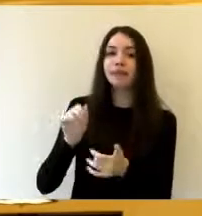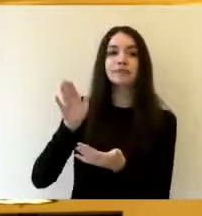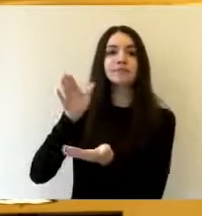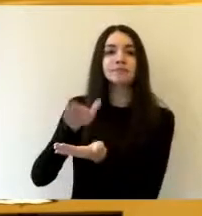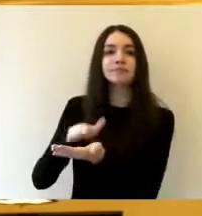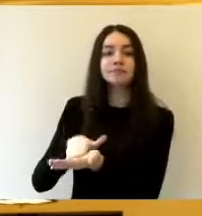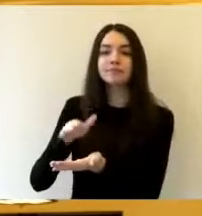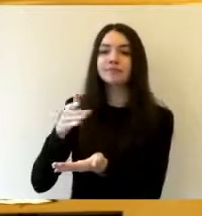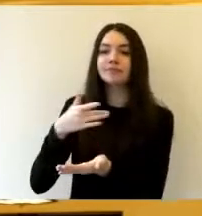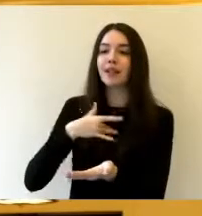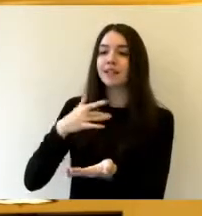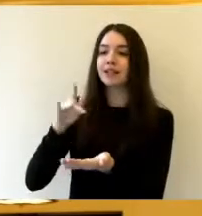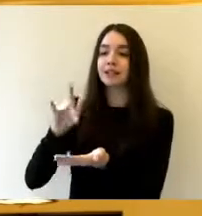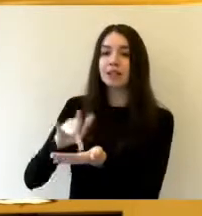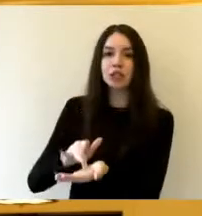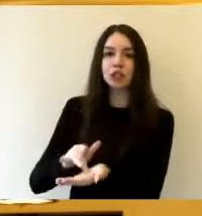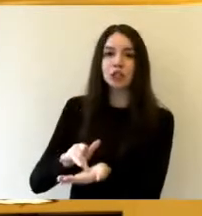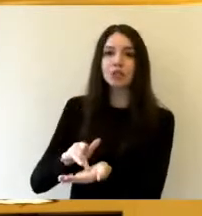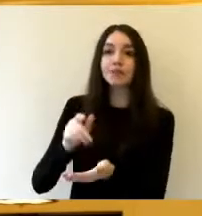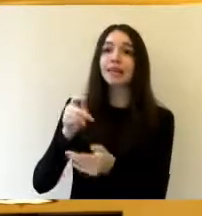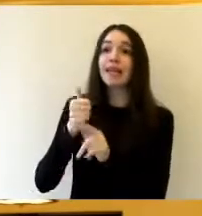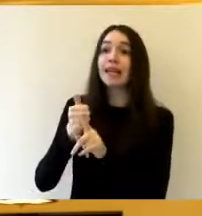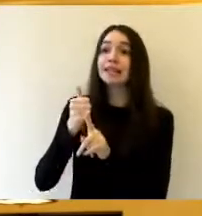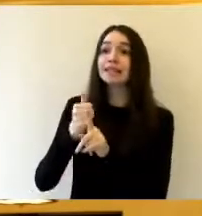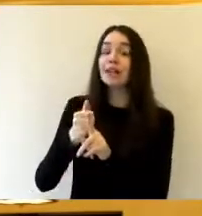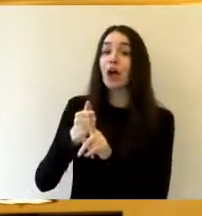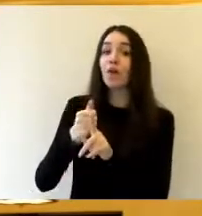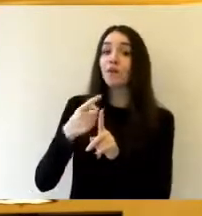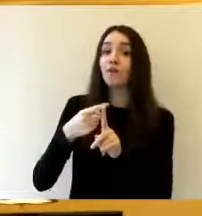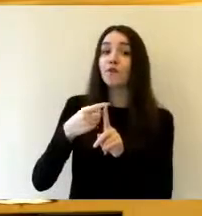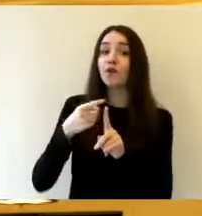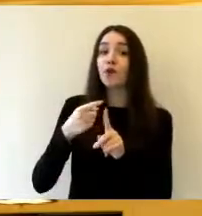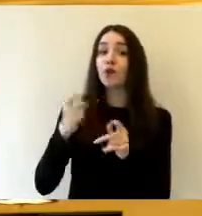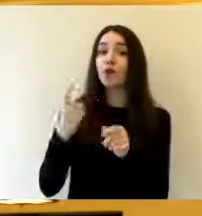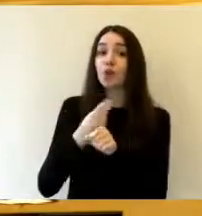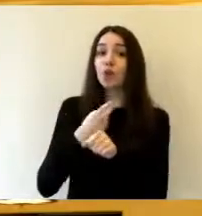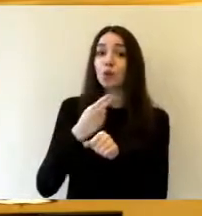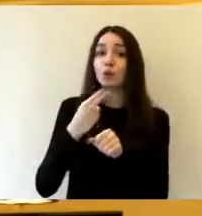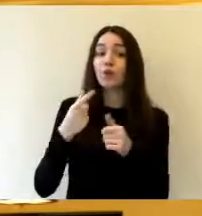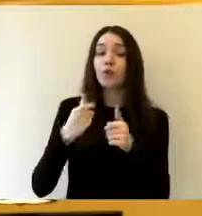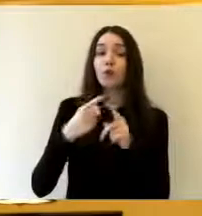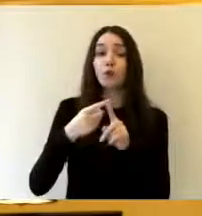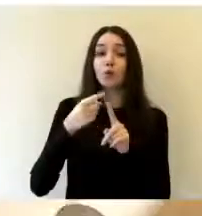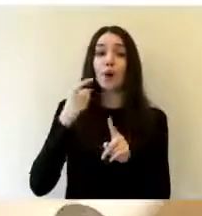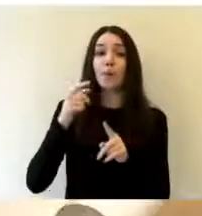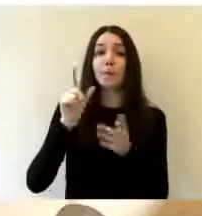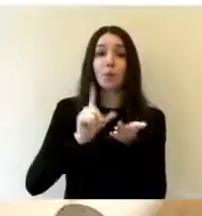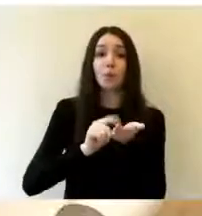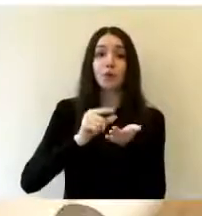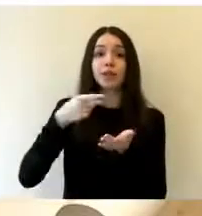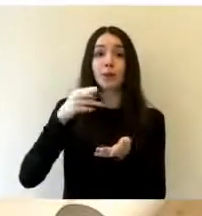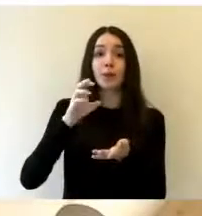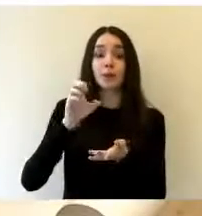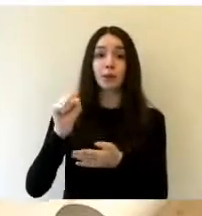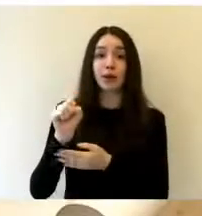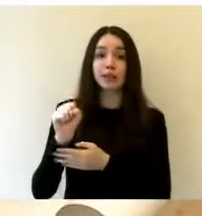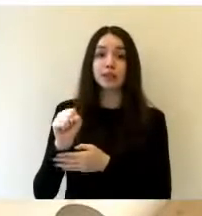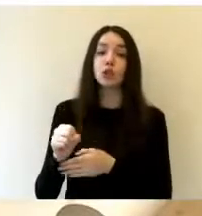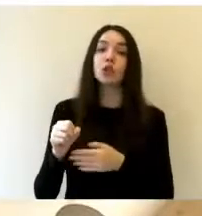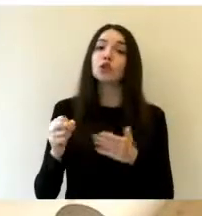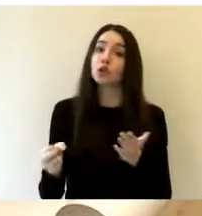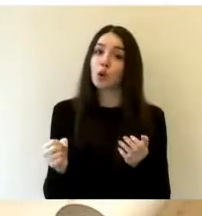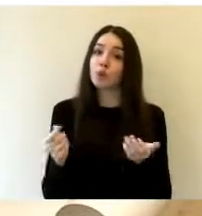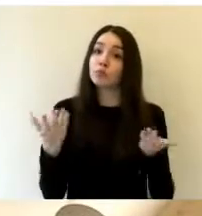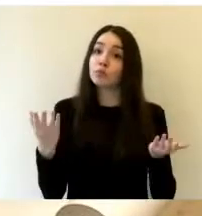itself used to be part of a printing press. And so now it can be used basically to make rubbings of these things. So it's not just a matter of preserving the